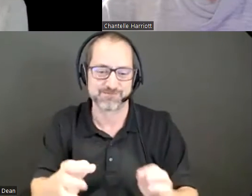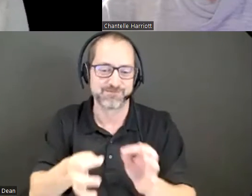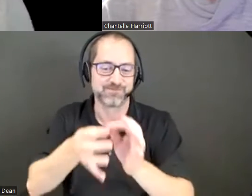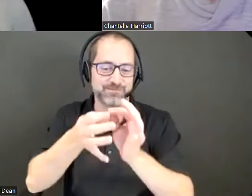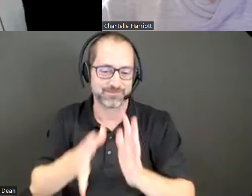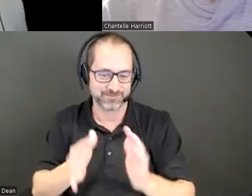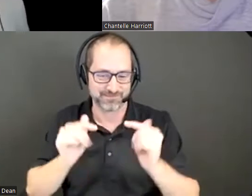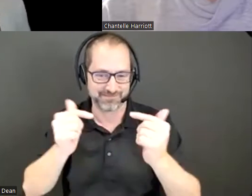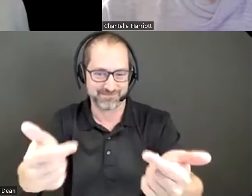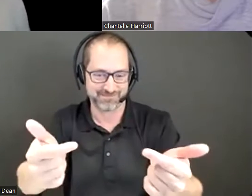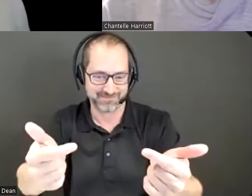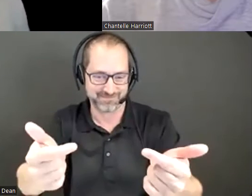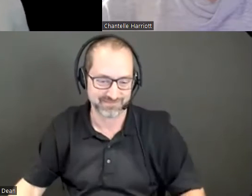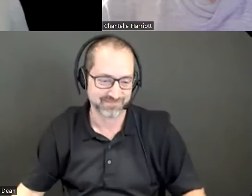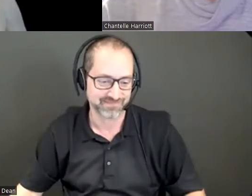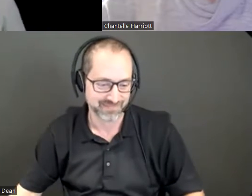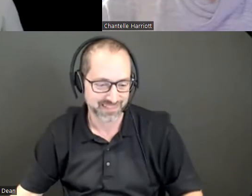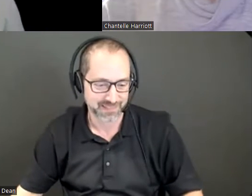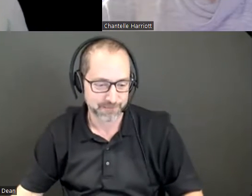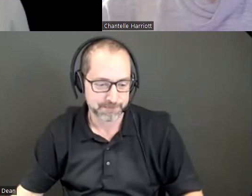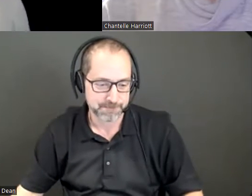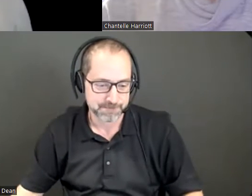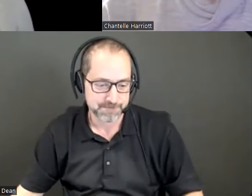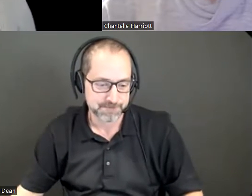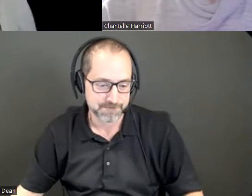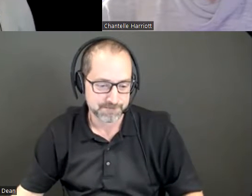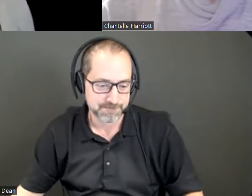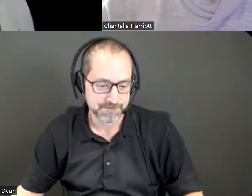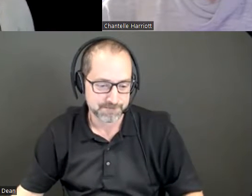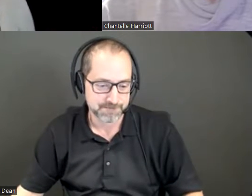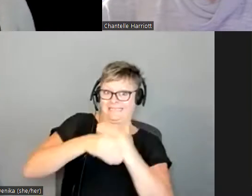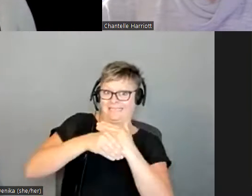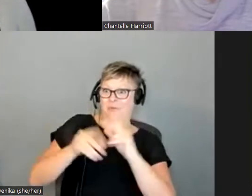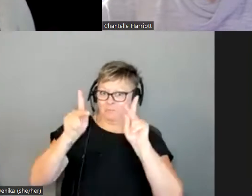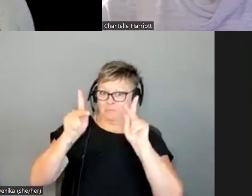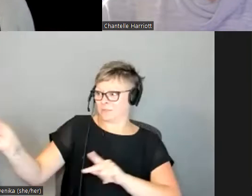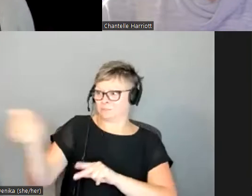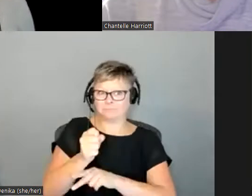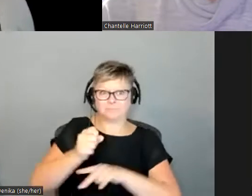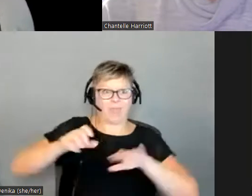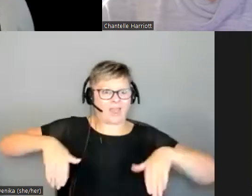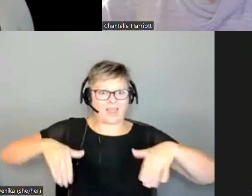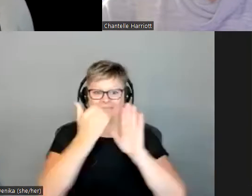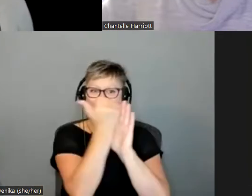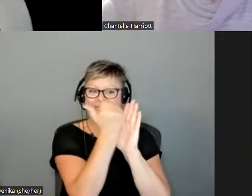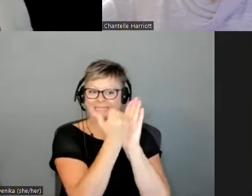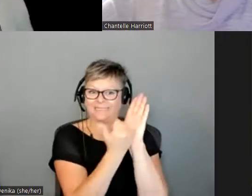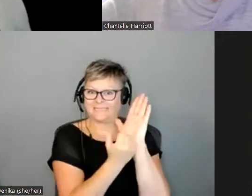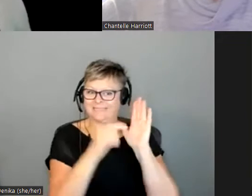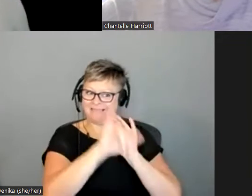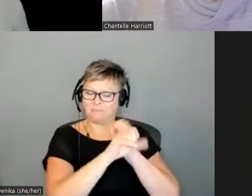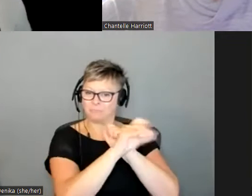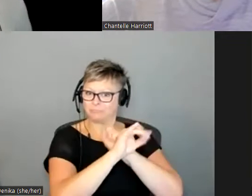And finally, we also have an additional guest that was not listed on the original promotional materials. We